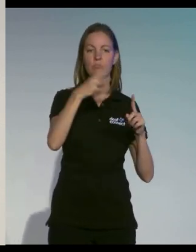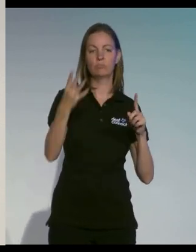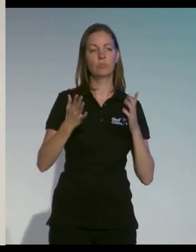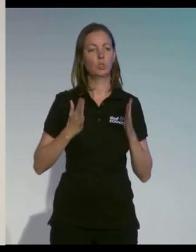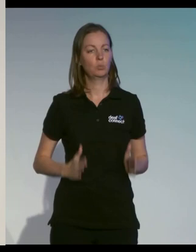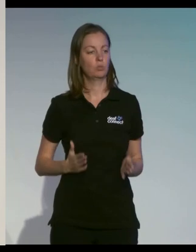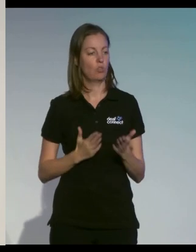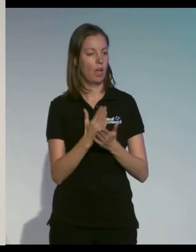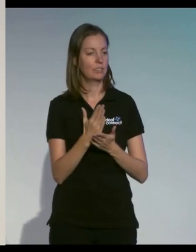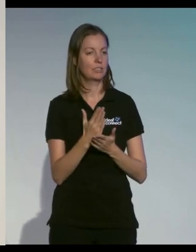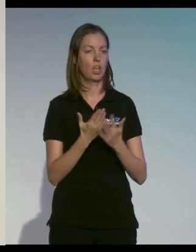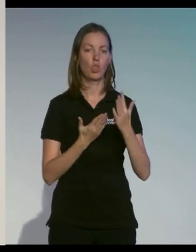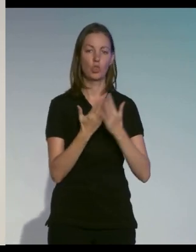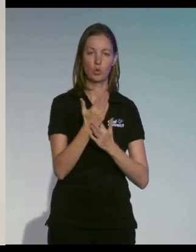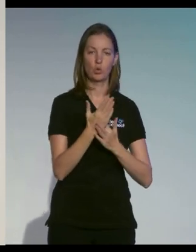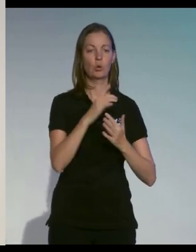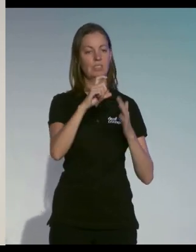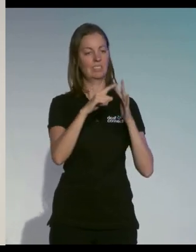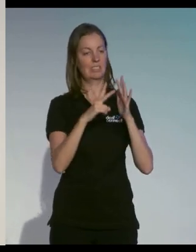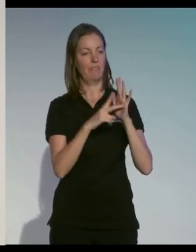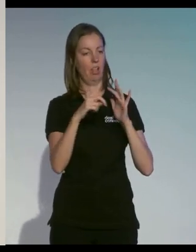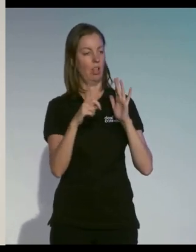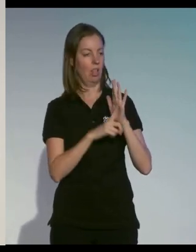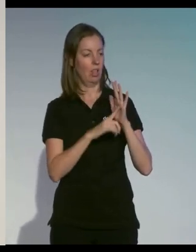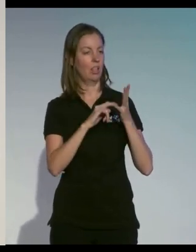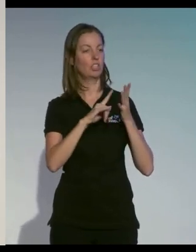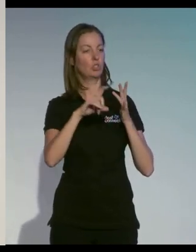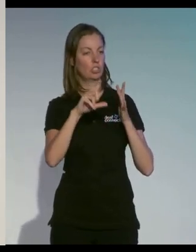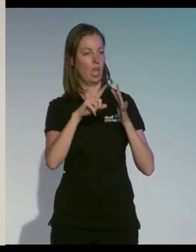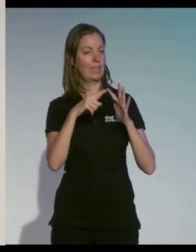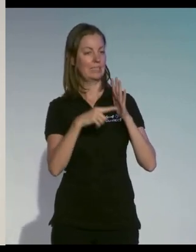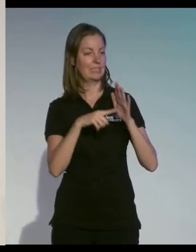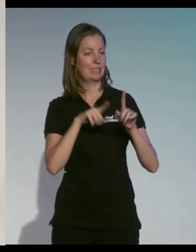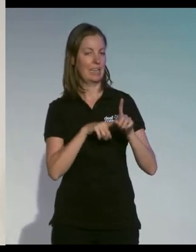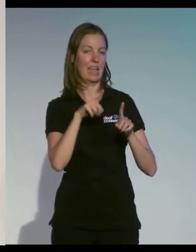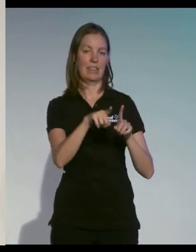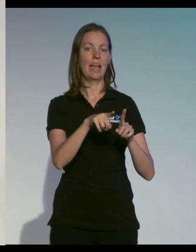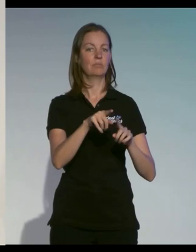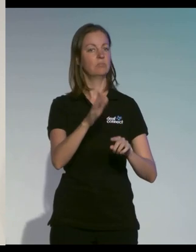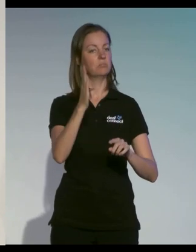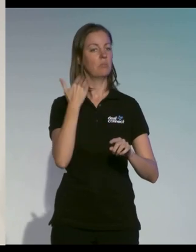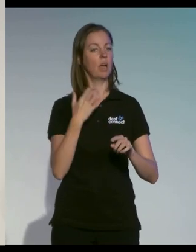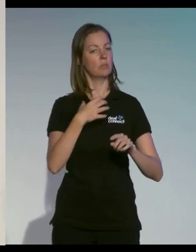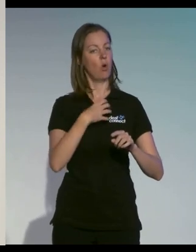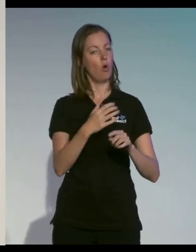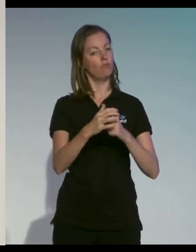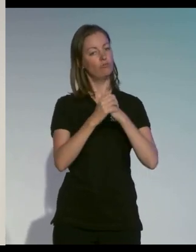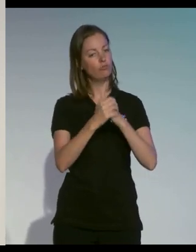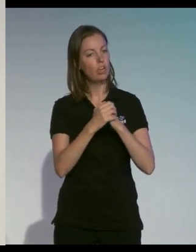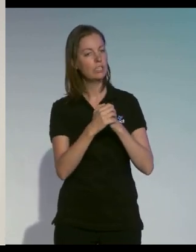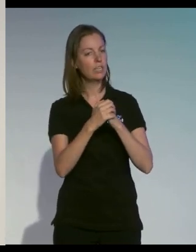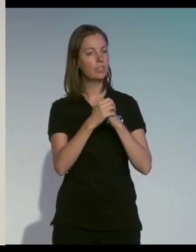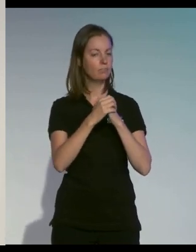rights through civil society, because civil society was much more friendly to the issue than